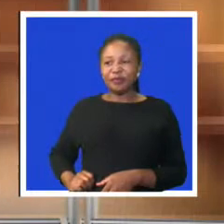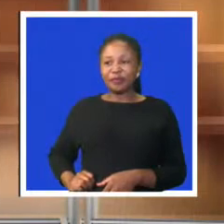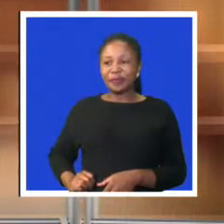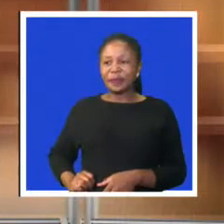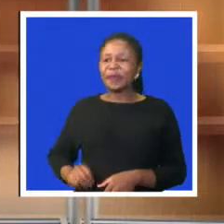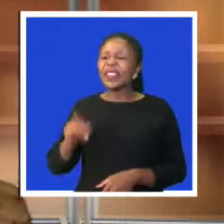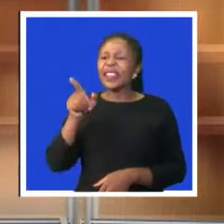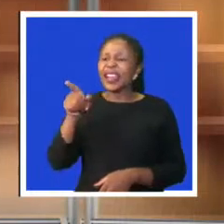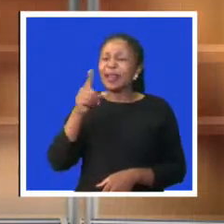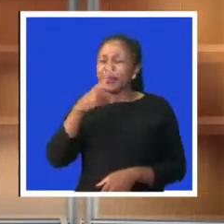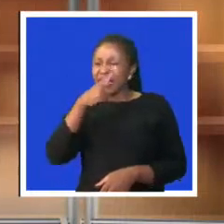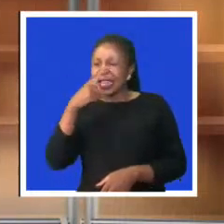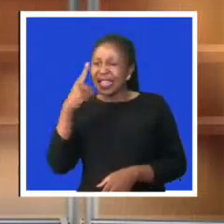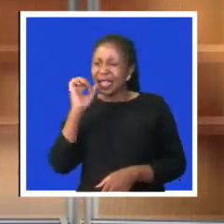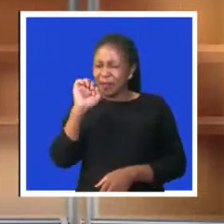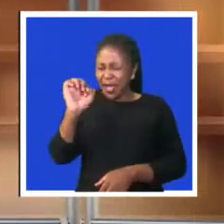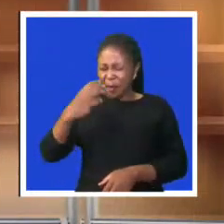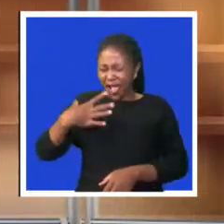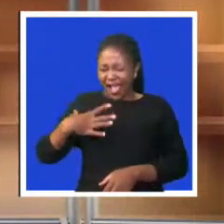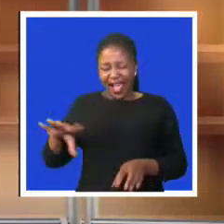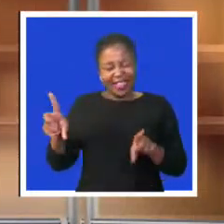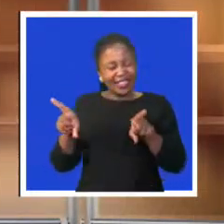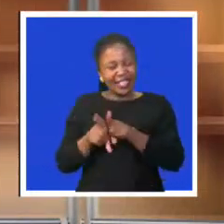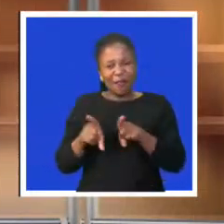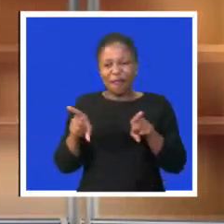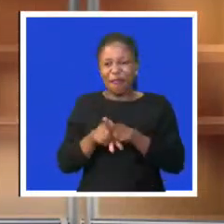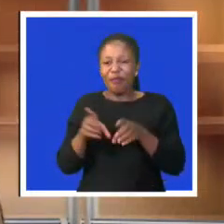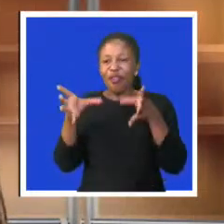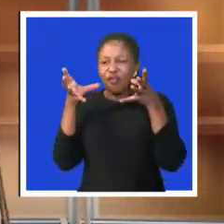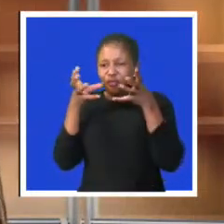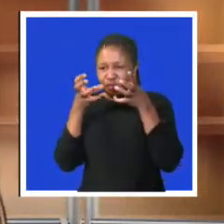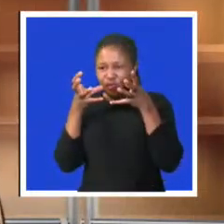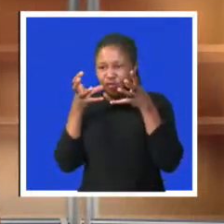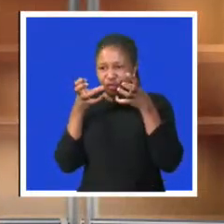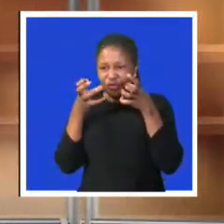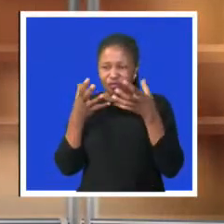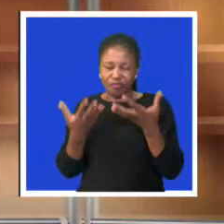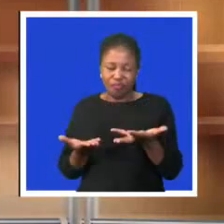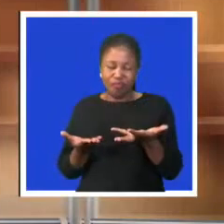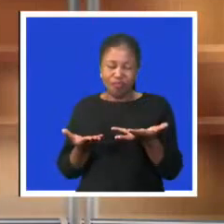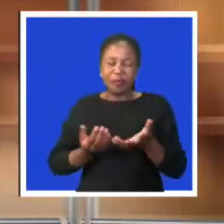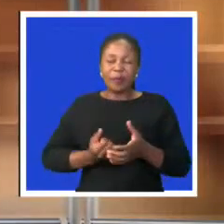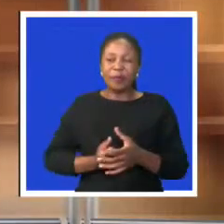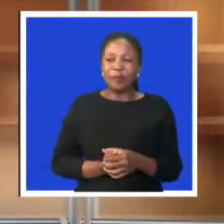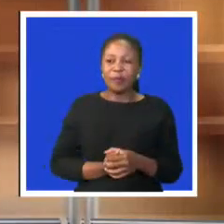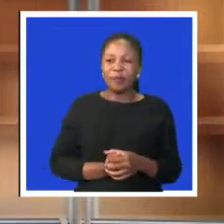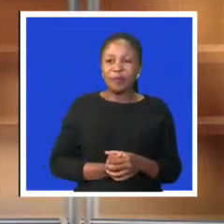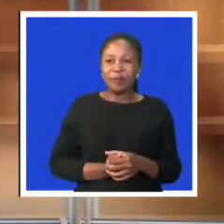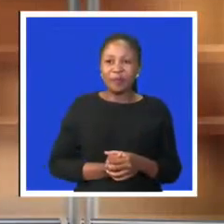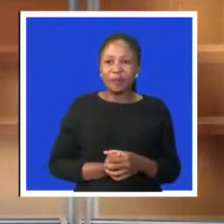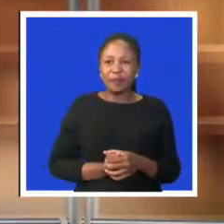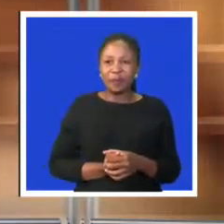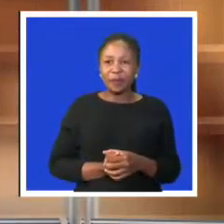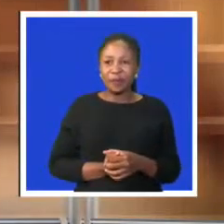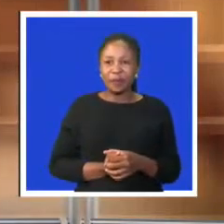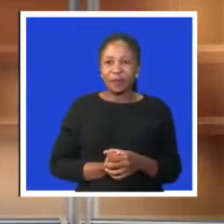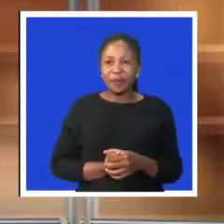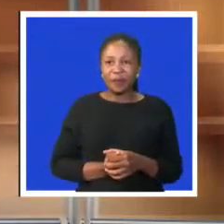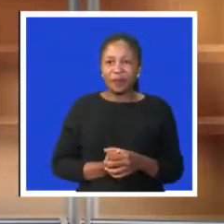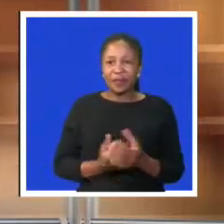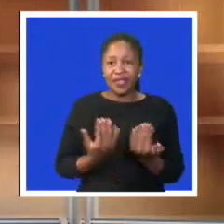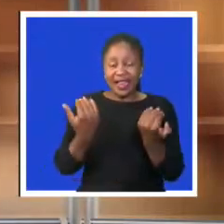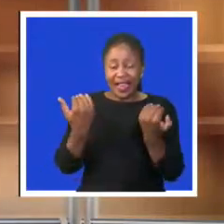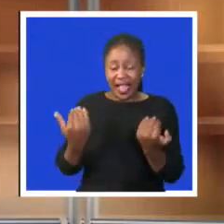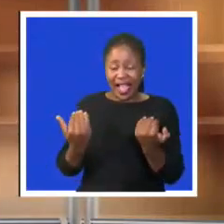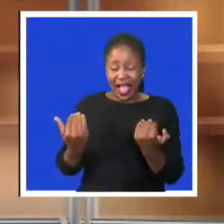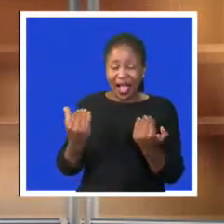dogs. Dear Lena, we come now to social vocational groups. These were professionals due